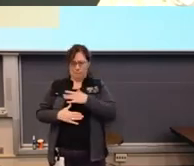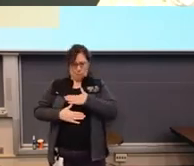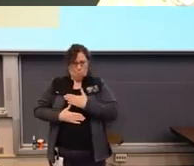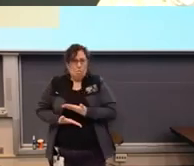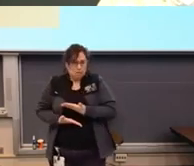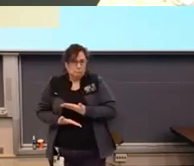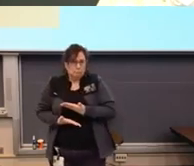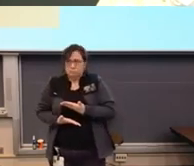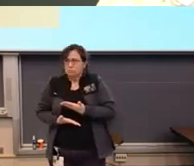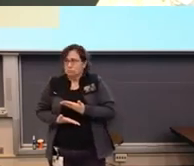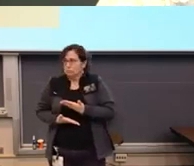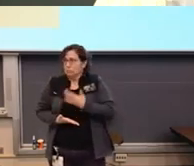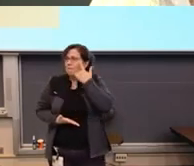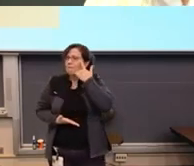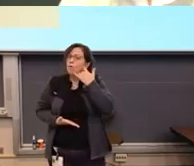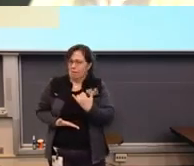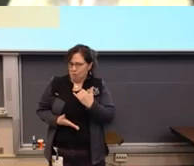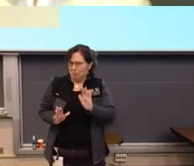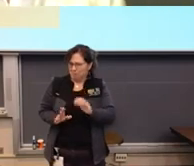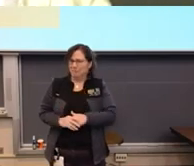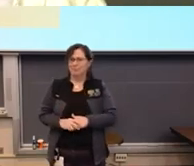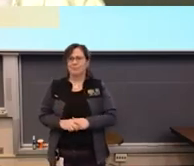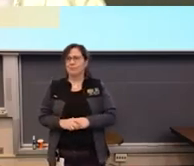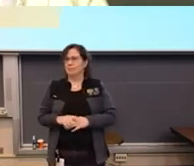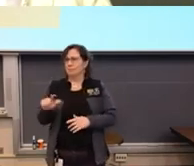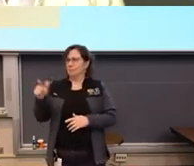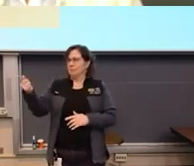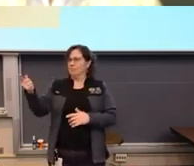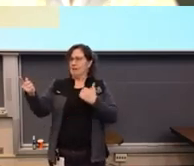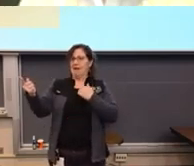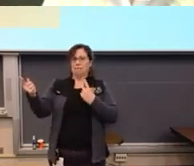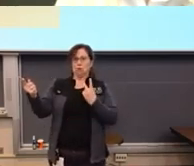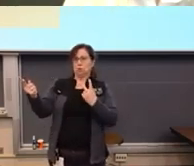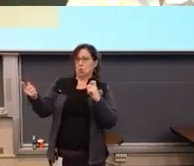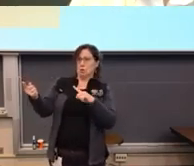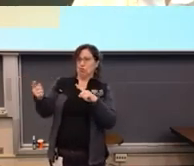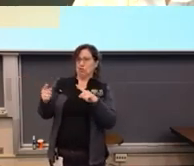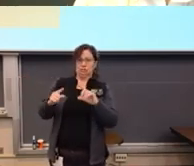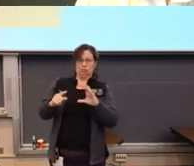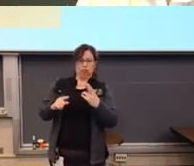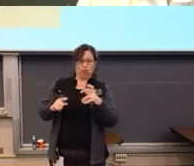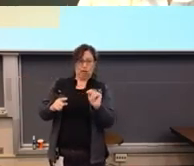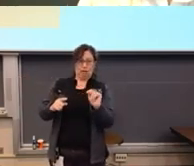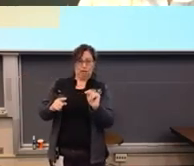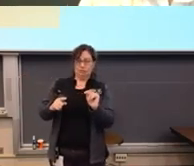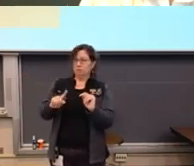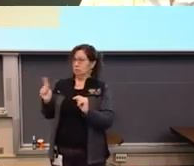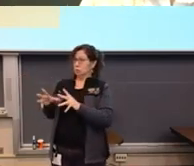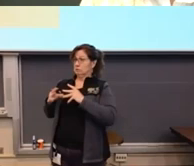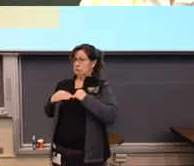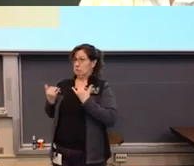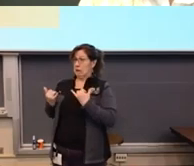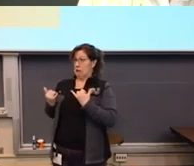this for now. We have two questions that would Okay. Do you want me to take this now